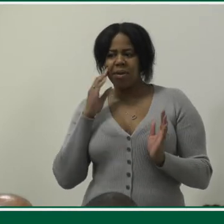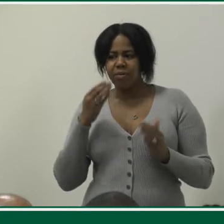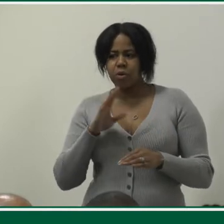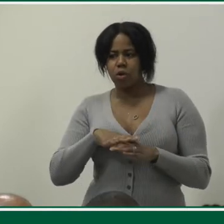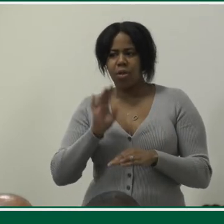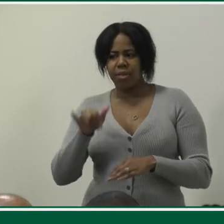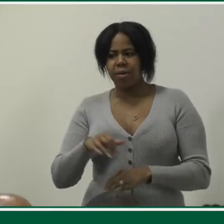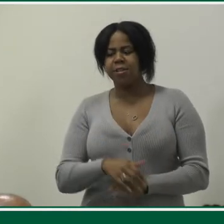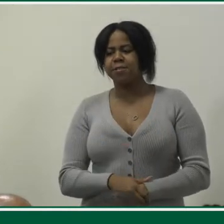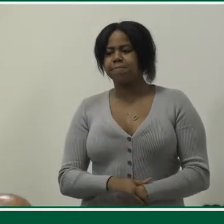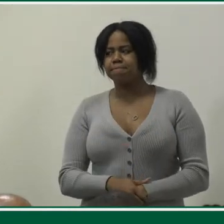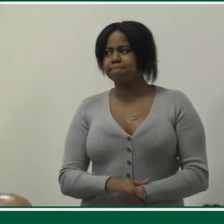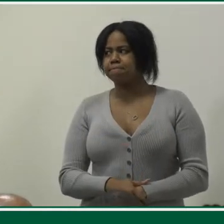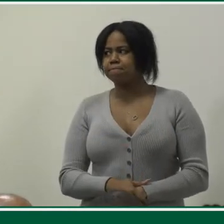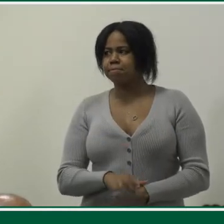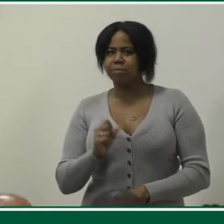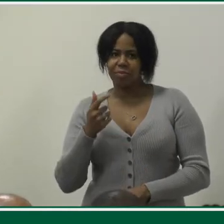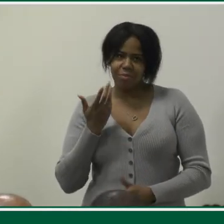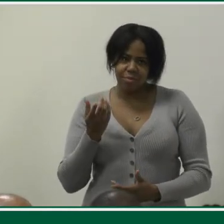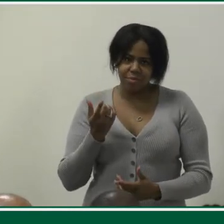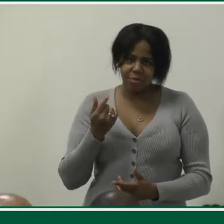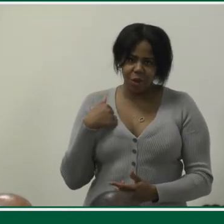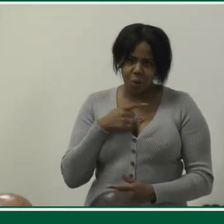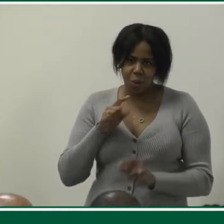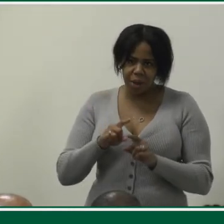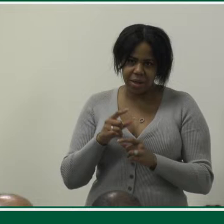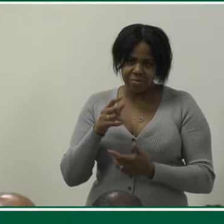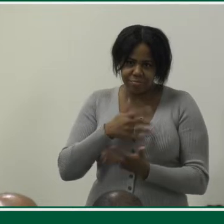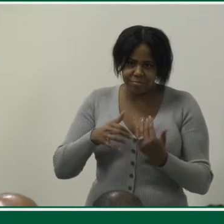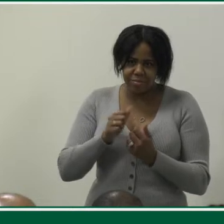programming. In other words, we're living together, right?